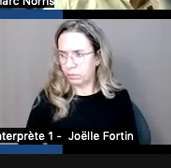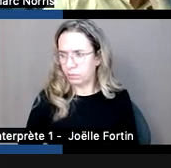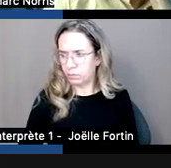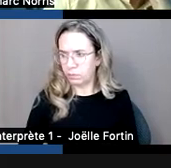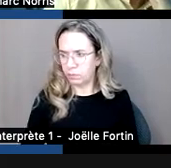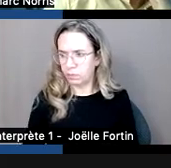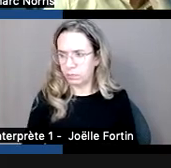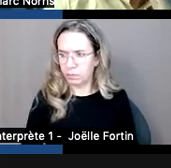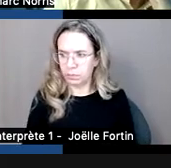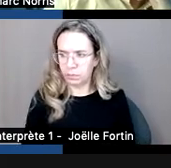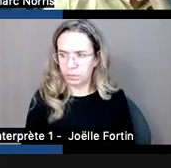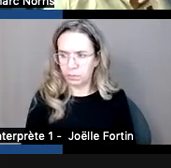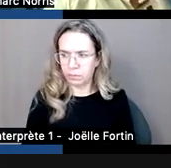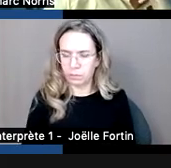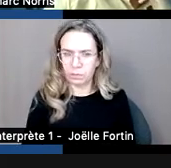the person still have?